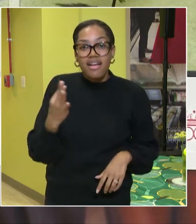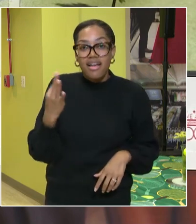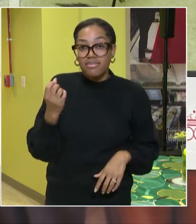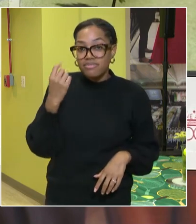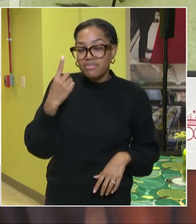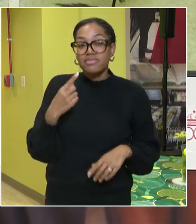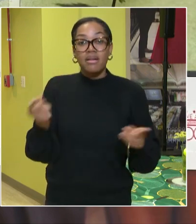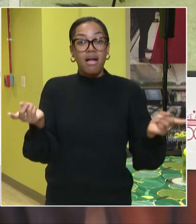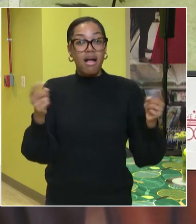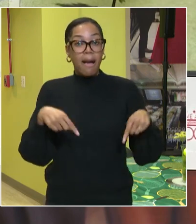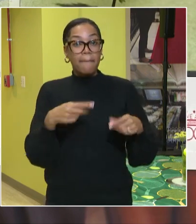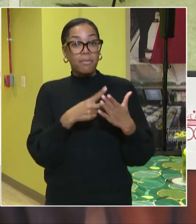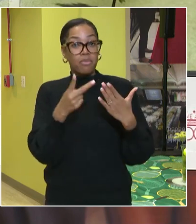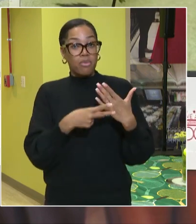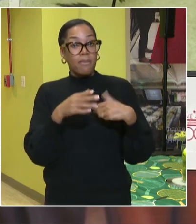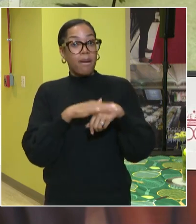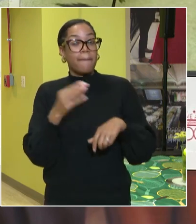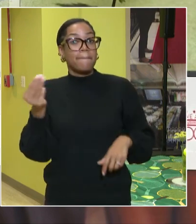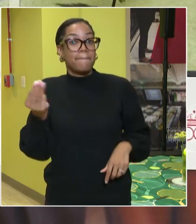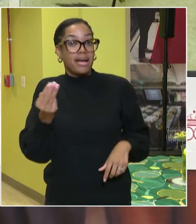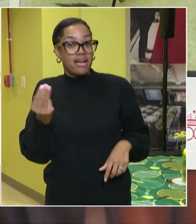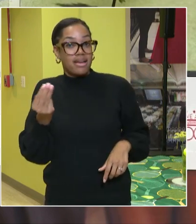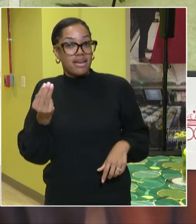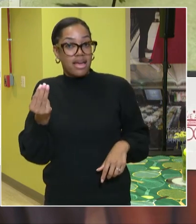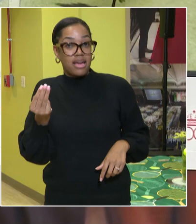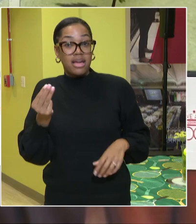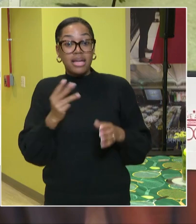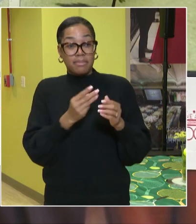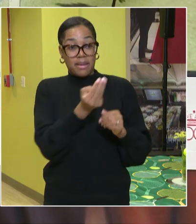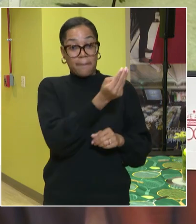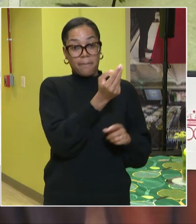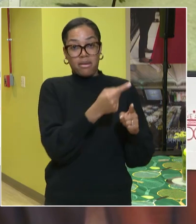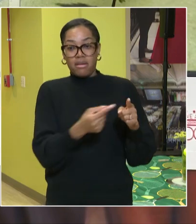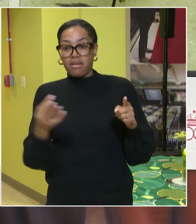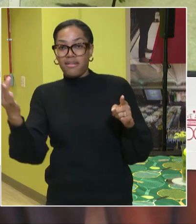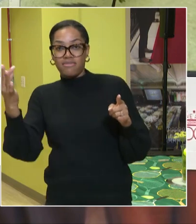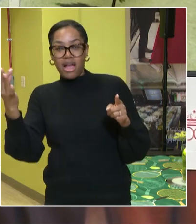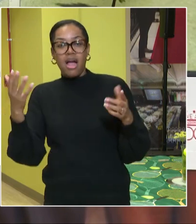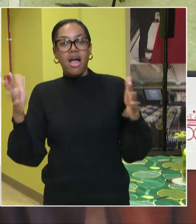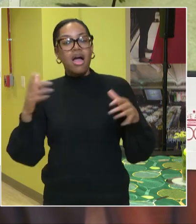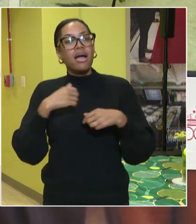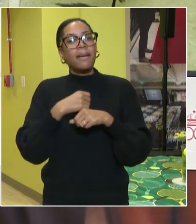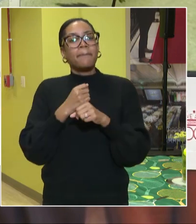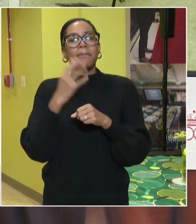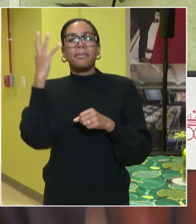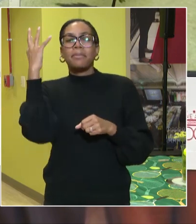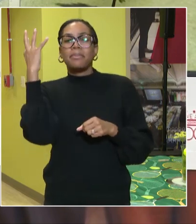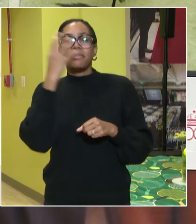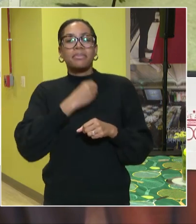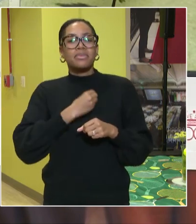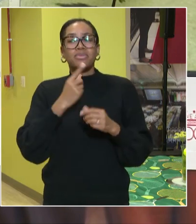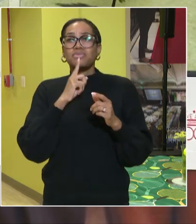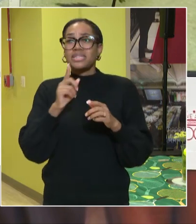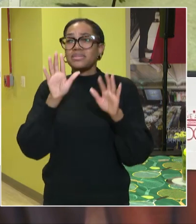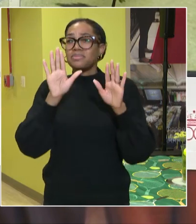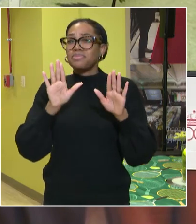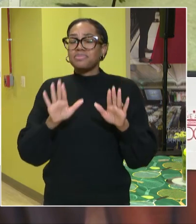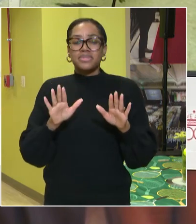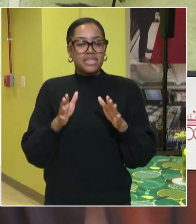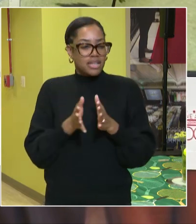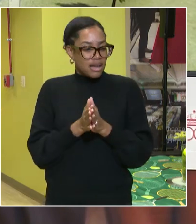to the program on a Monday. And by Friday, they had made this really, I have to